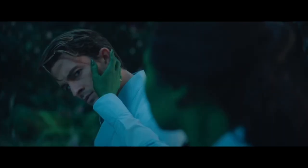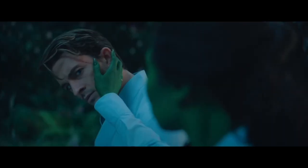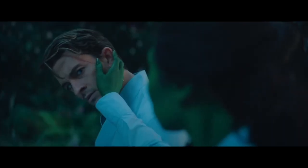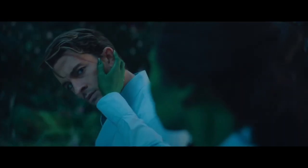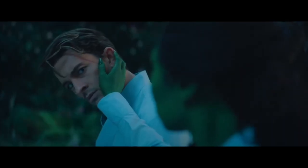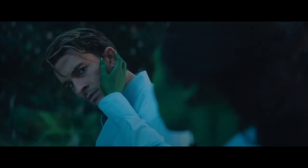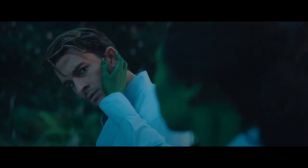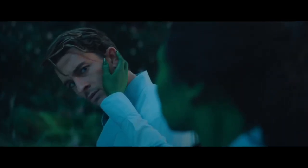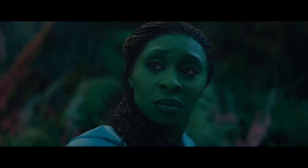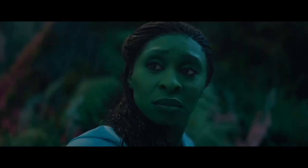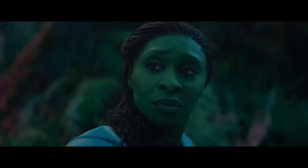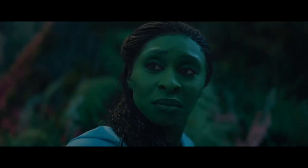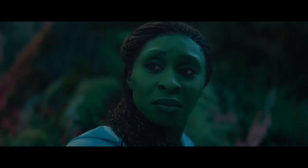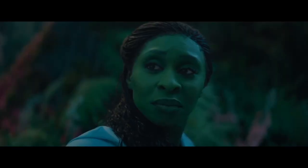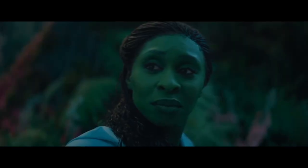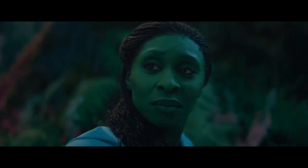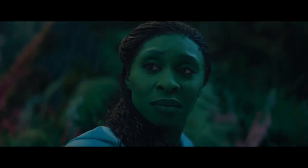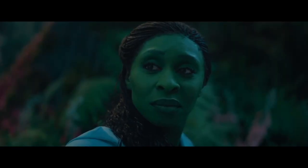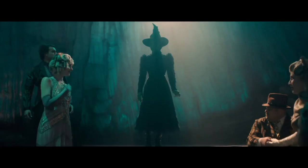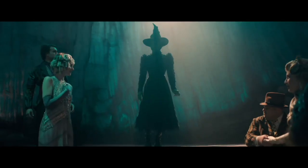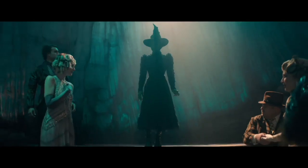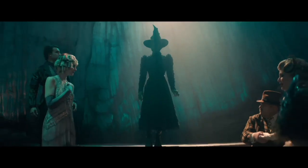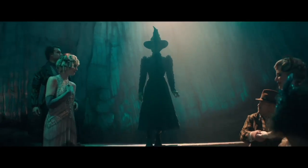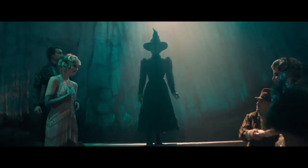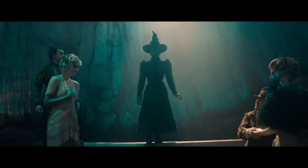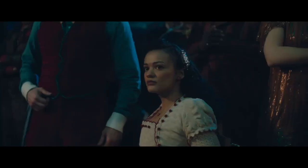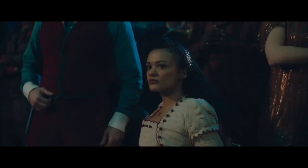one. Some of us are just different.